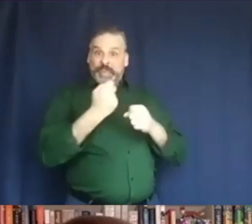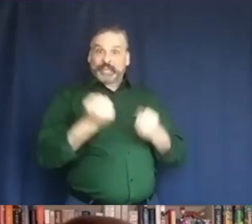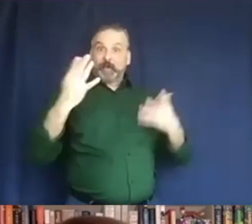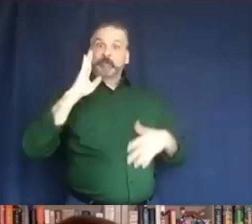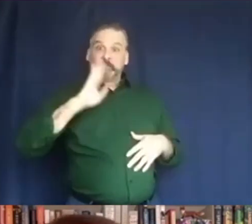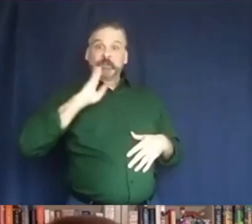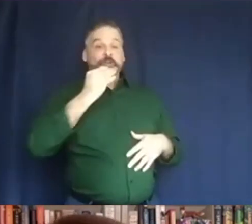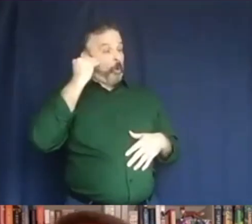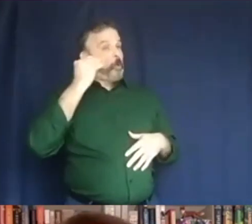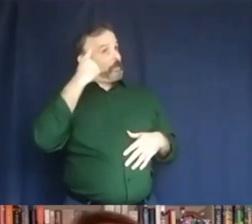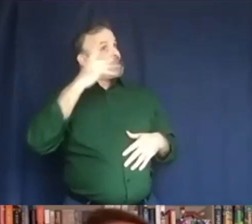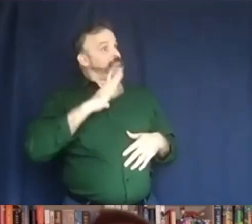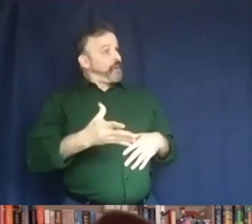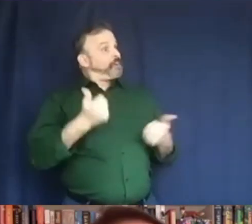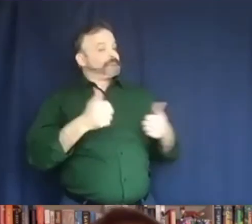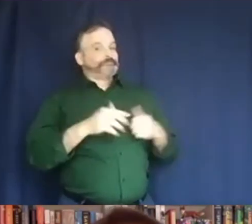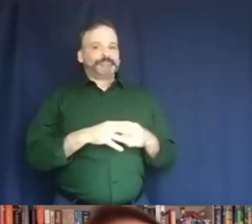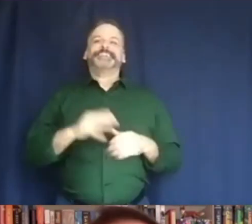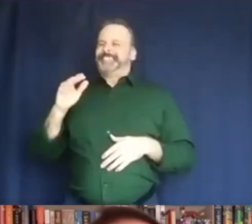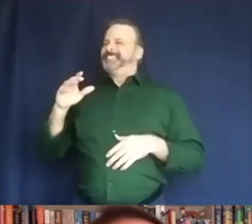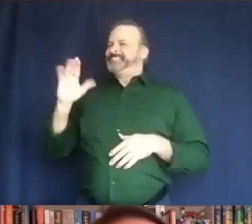okay. That sounds great.